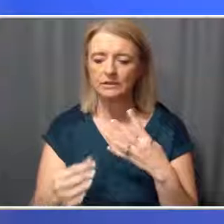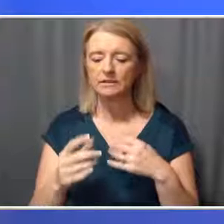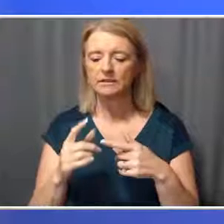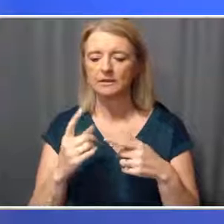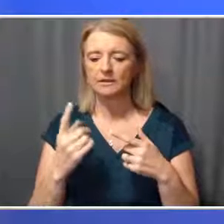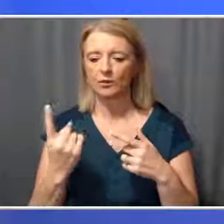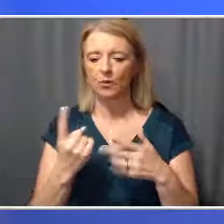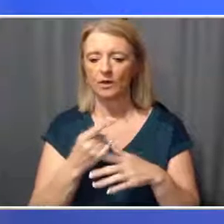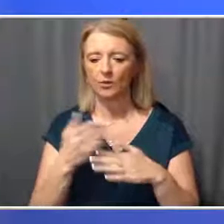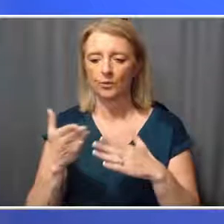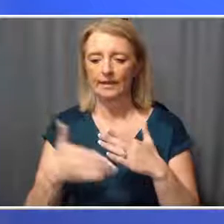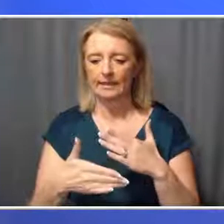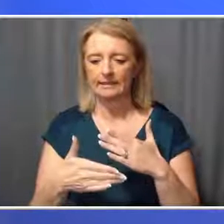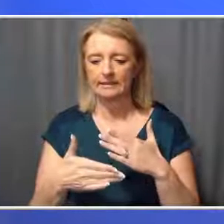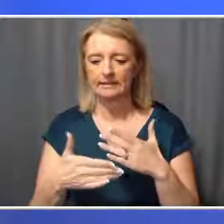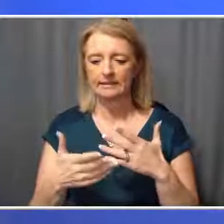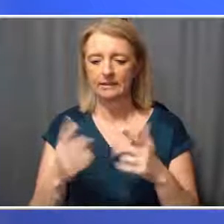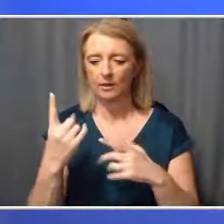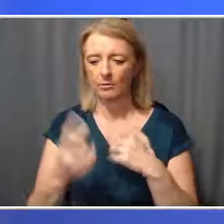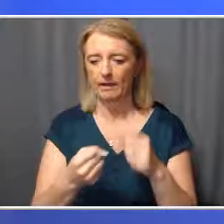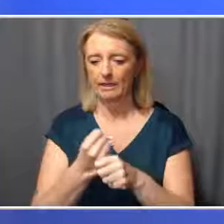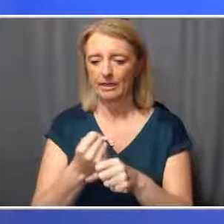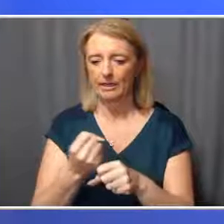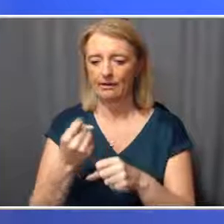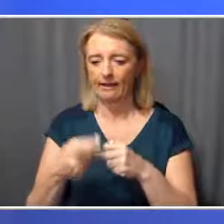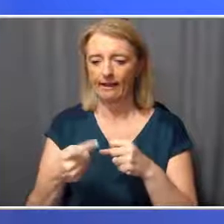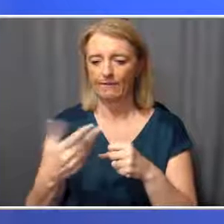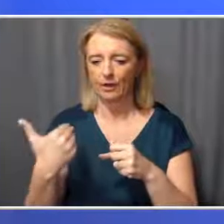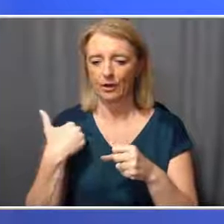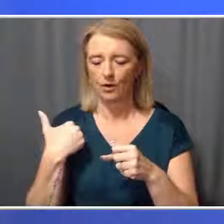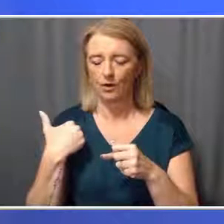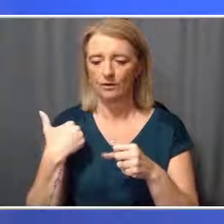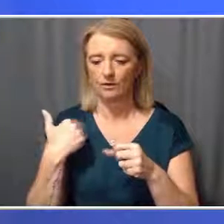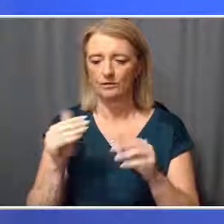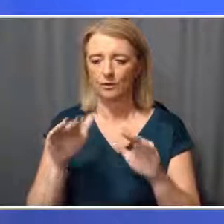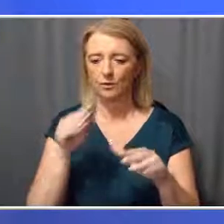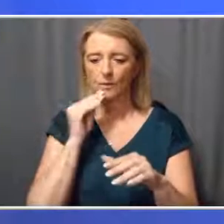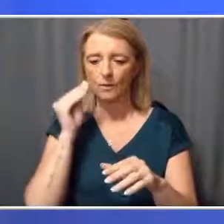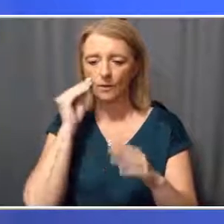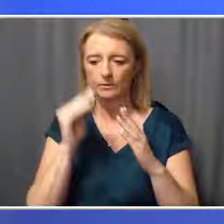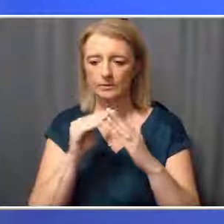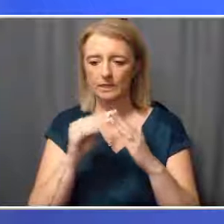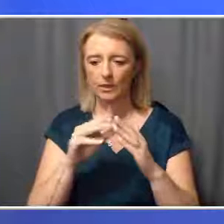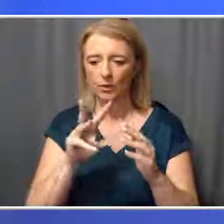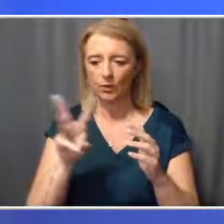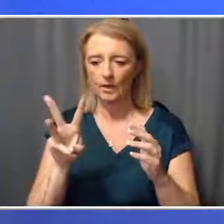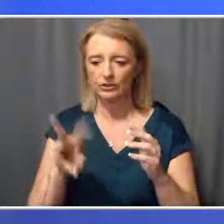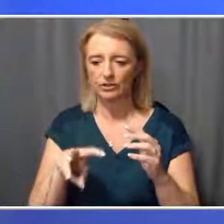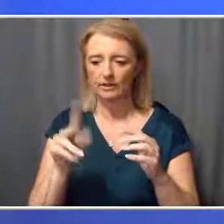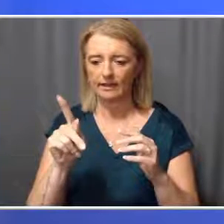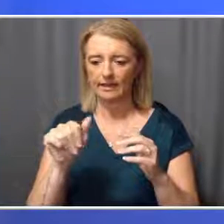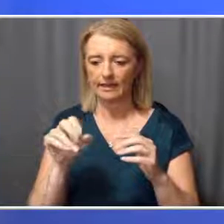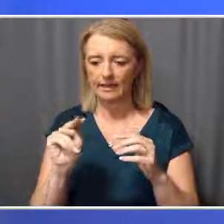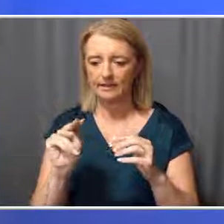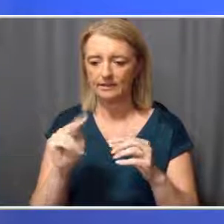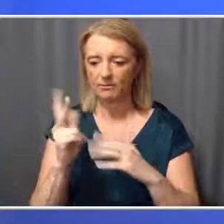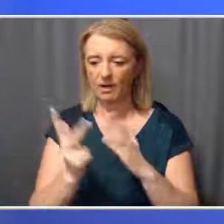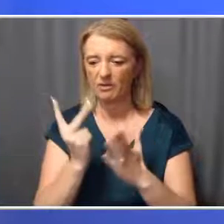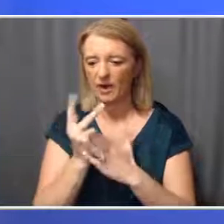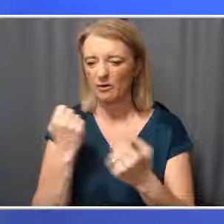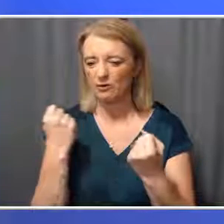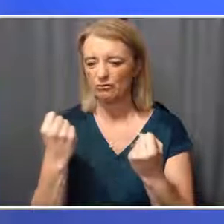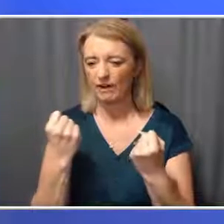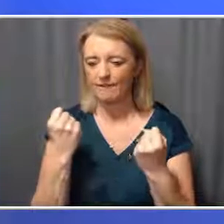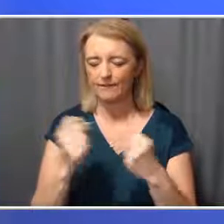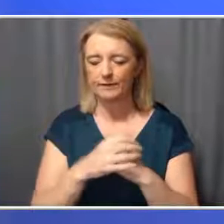gonna have a headache, ate pizza for breakfast because certain foods do help prevent headaches. But I made it about